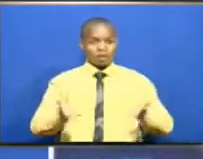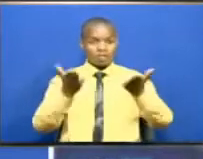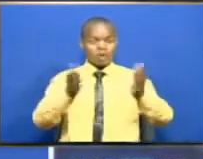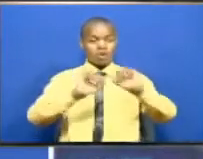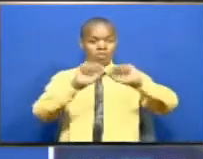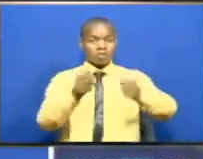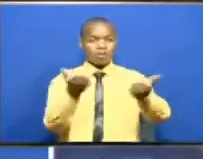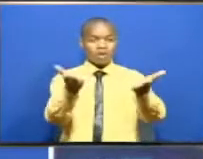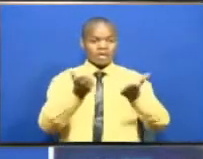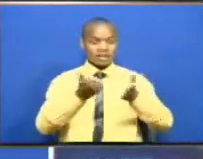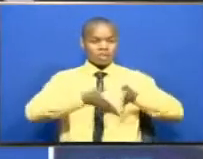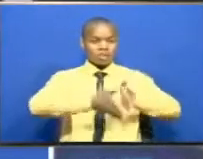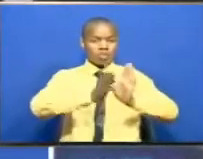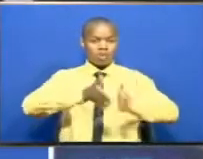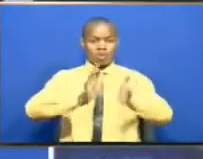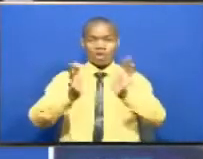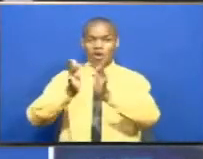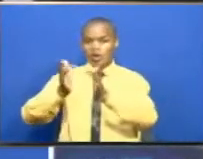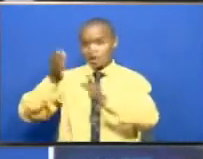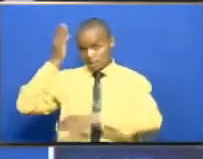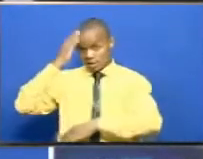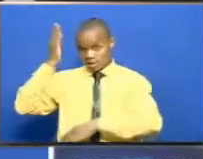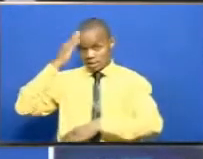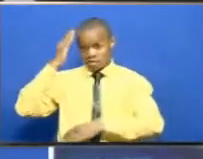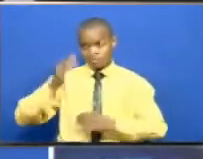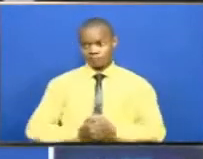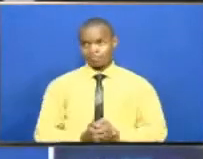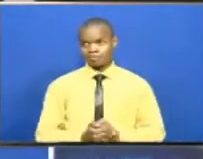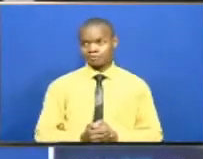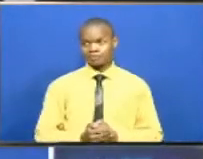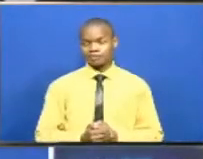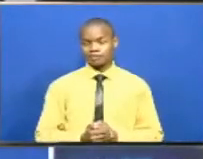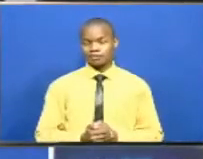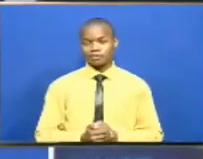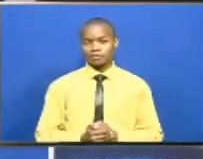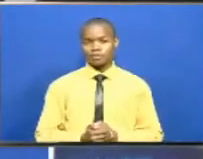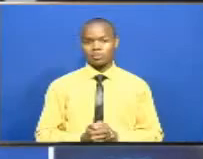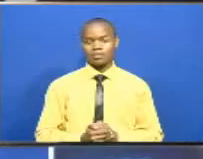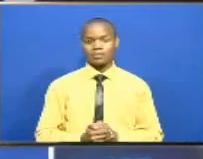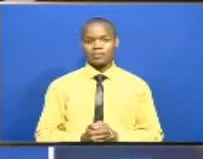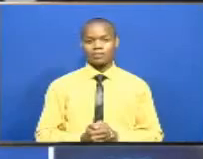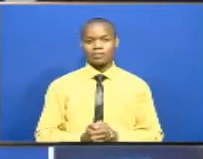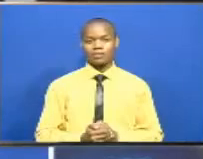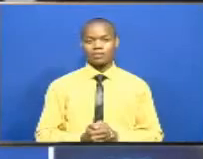infrastructure for online learning. Nancy Okware, Channel One News.